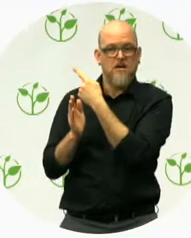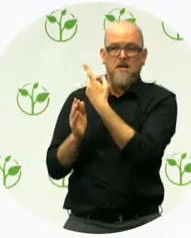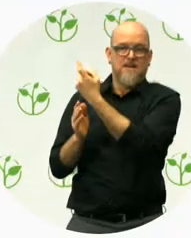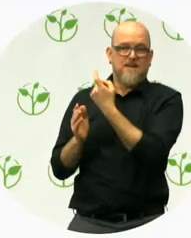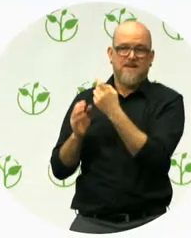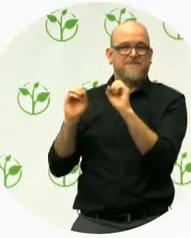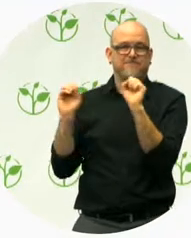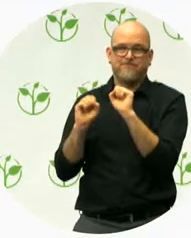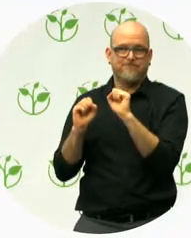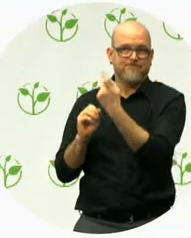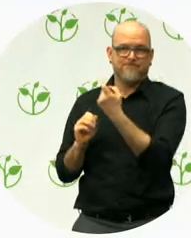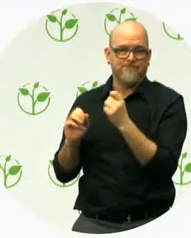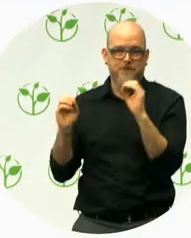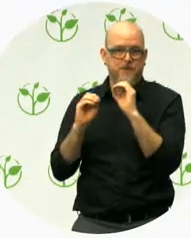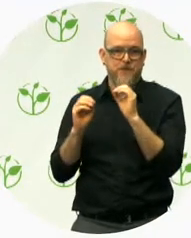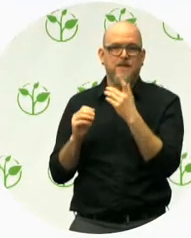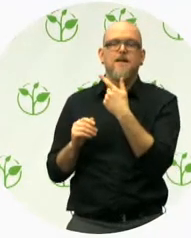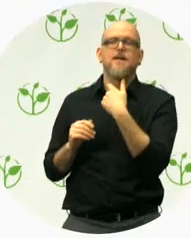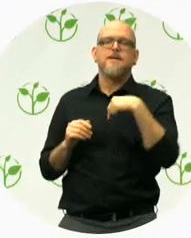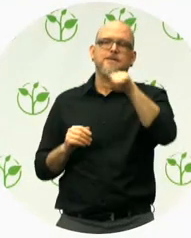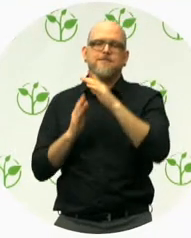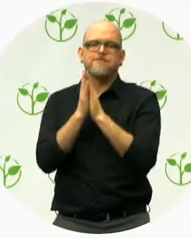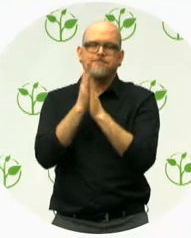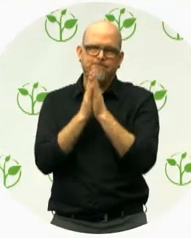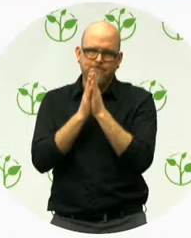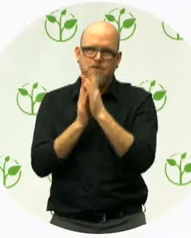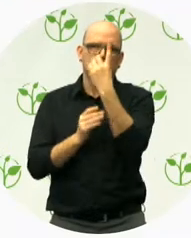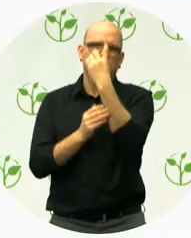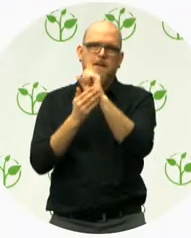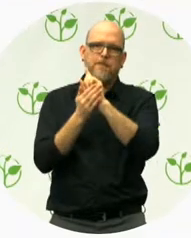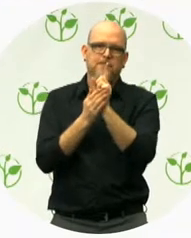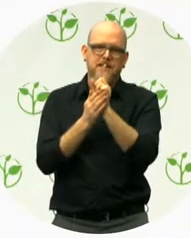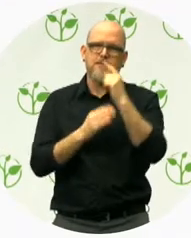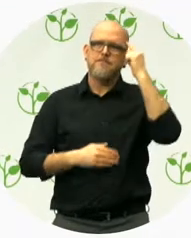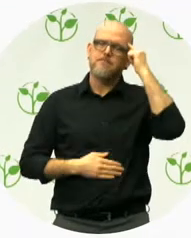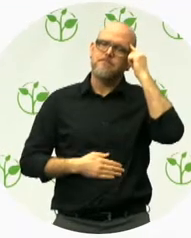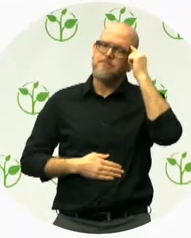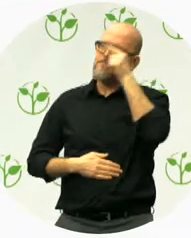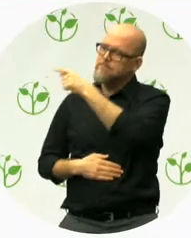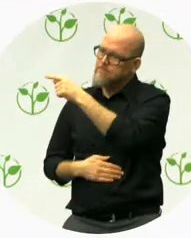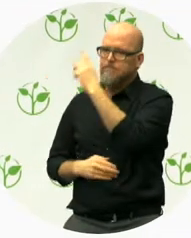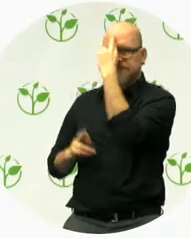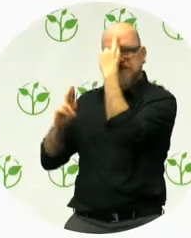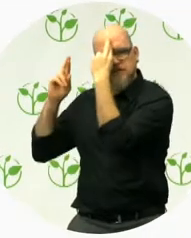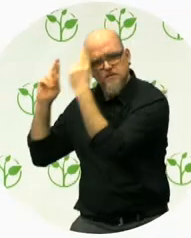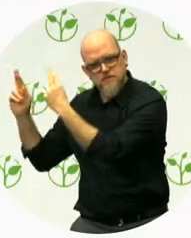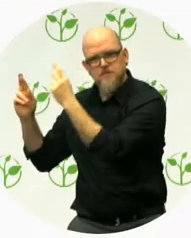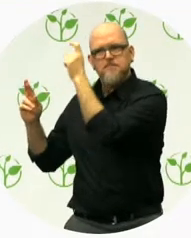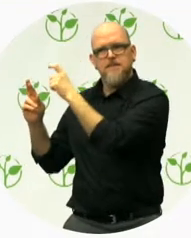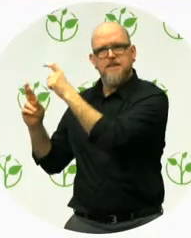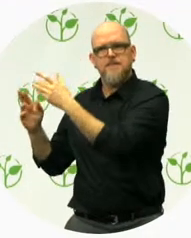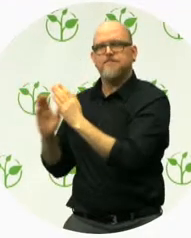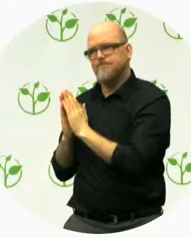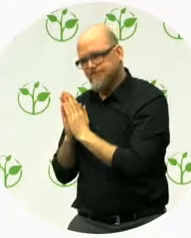So I just ask us to have a moment's silence in love and respect to two of our community members.